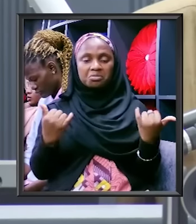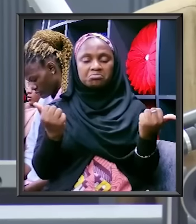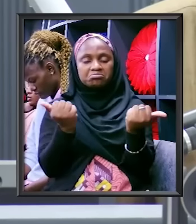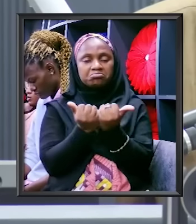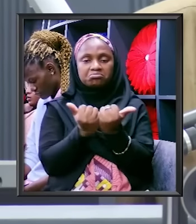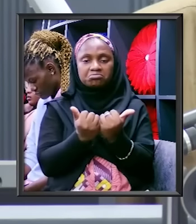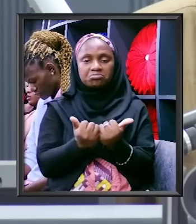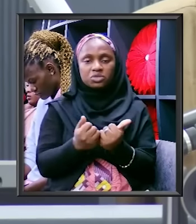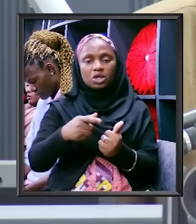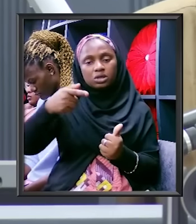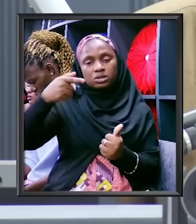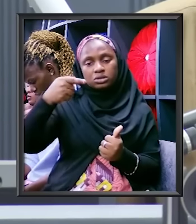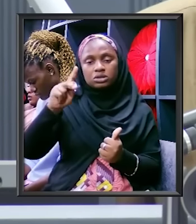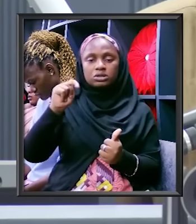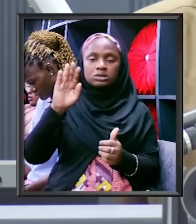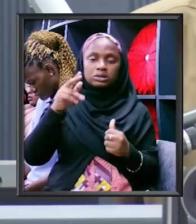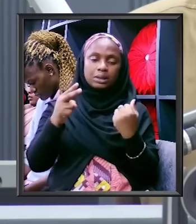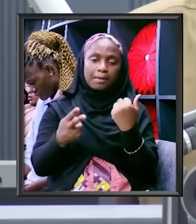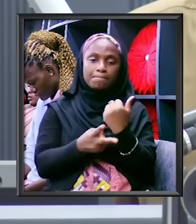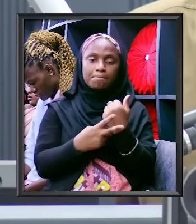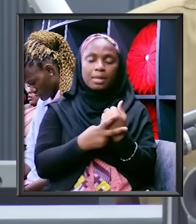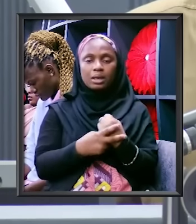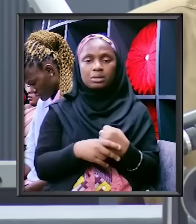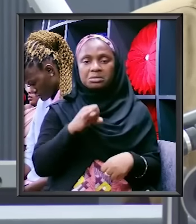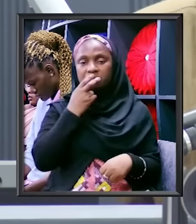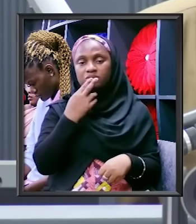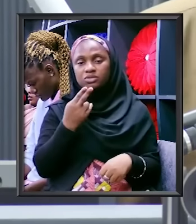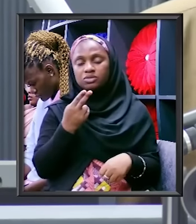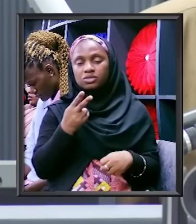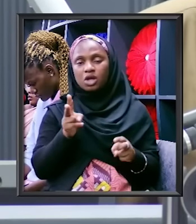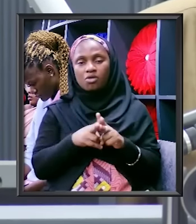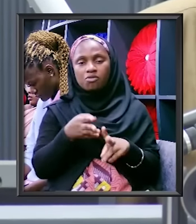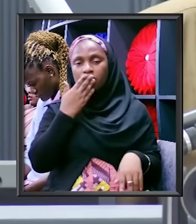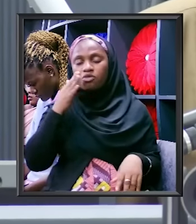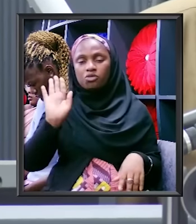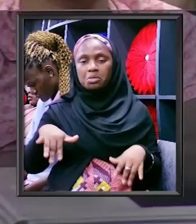GT Bank, where we they praise before, where? I say GT don't scatter.